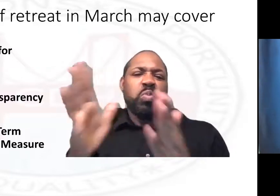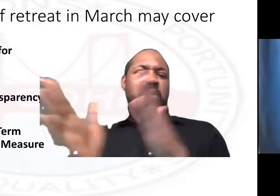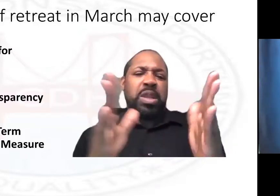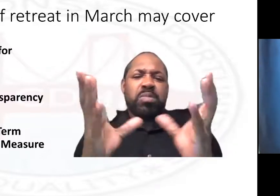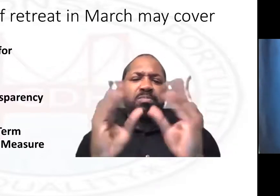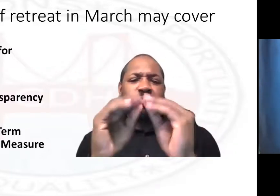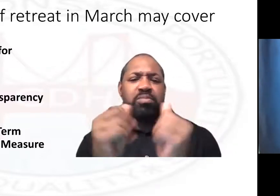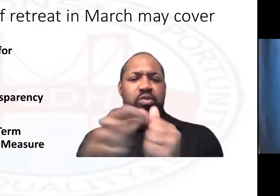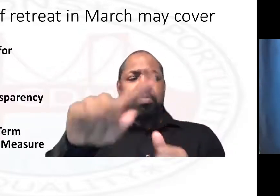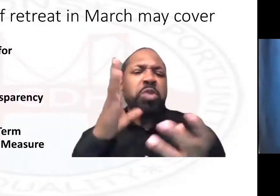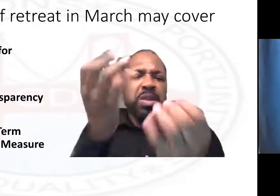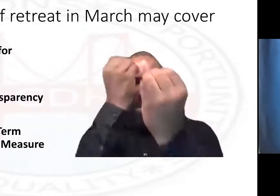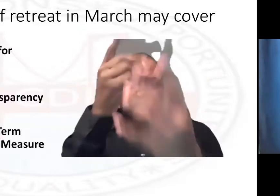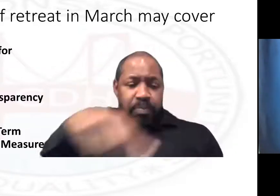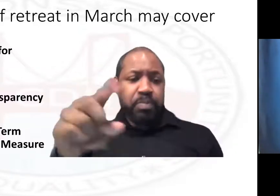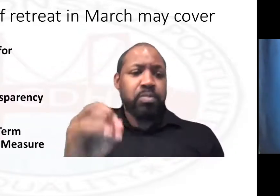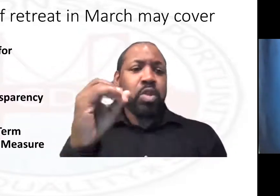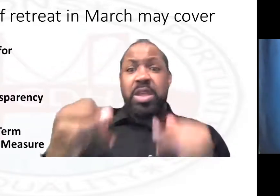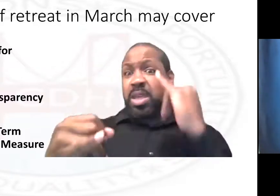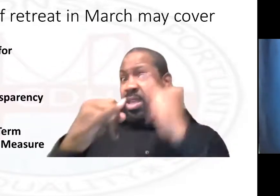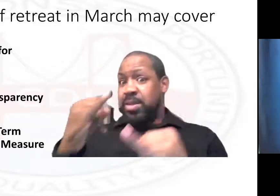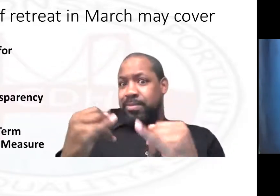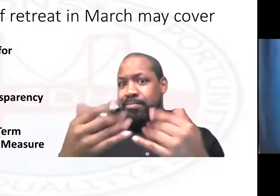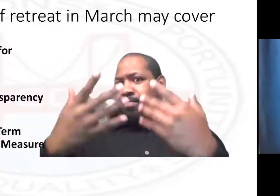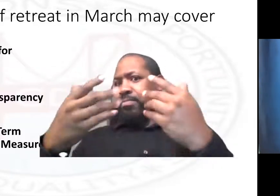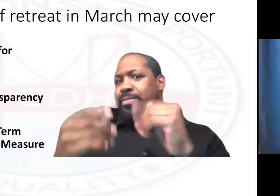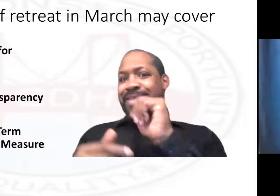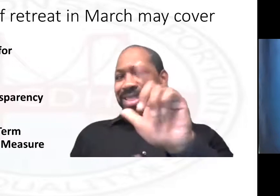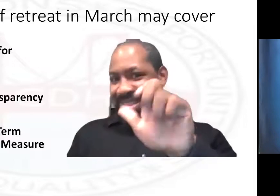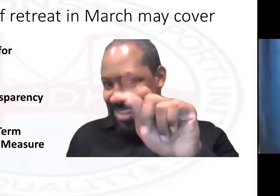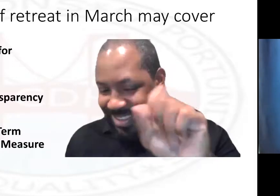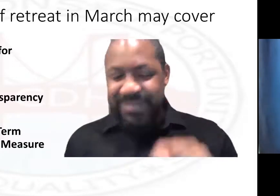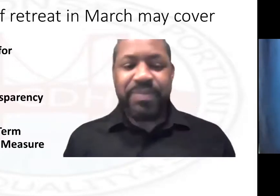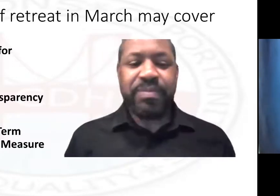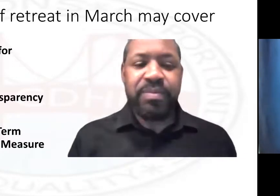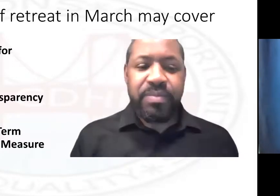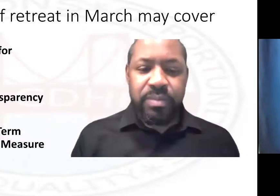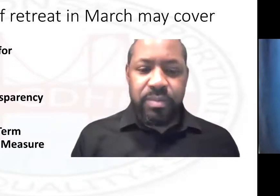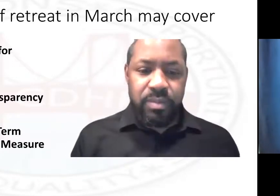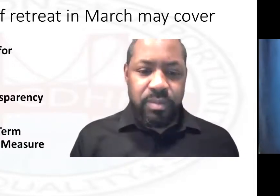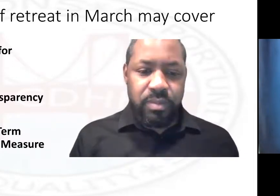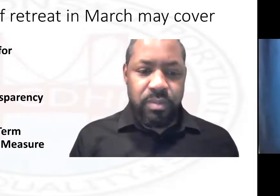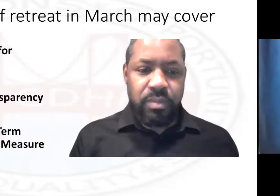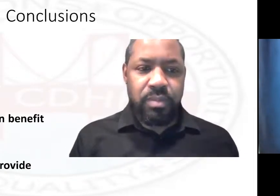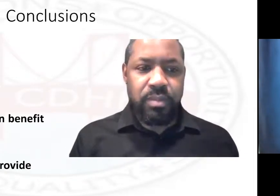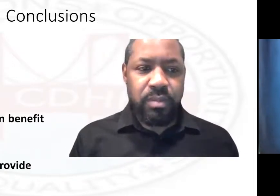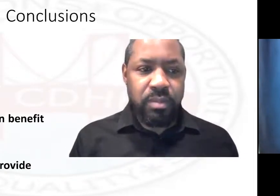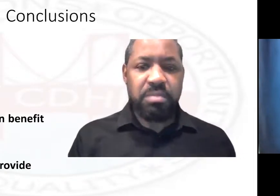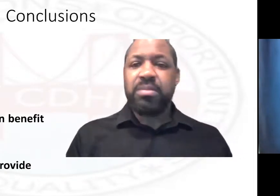after that. So there's a short-term plan for strategies. So we'll be discussing that. And then after that,